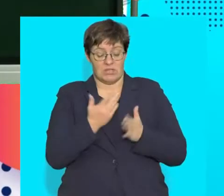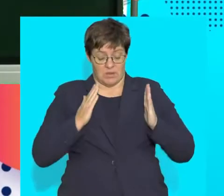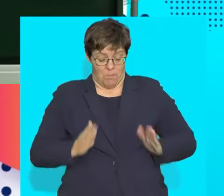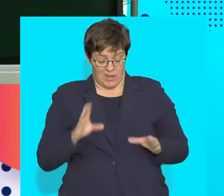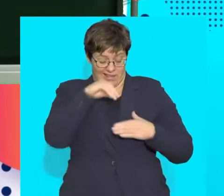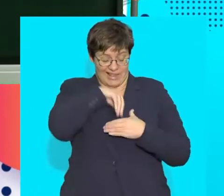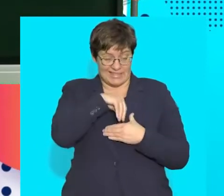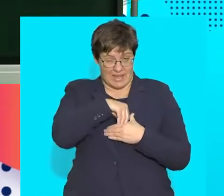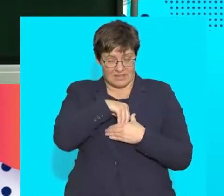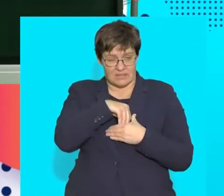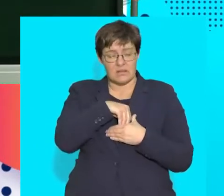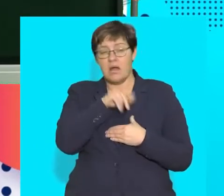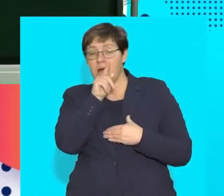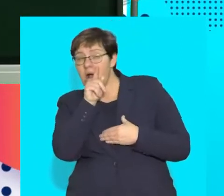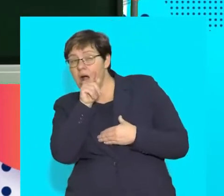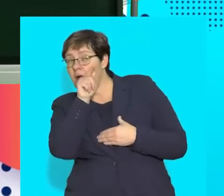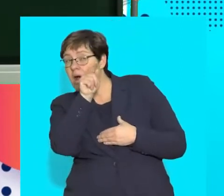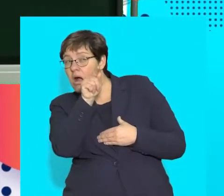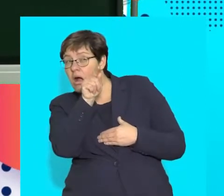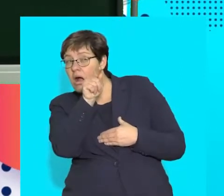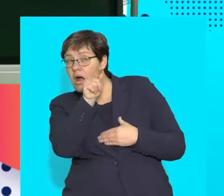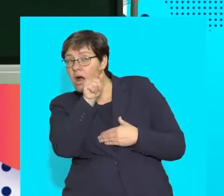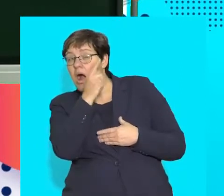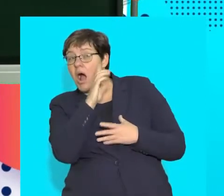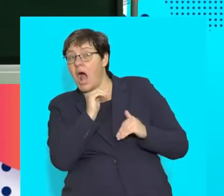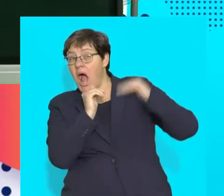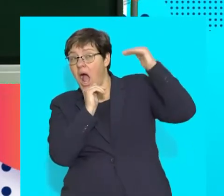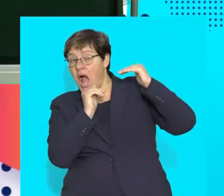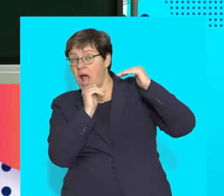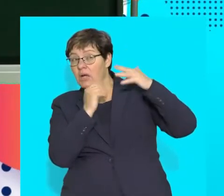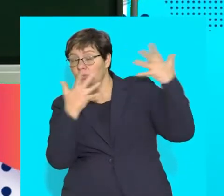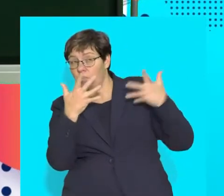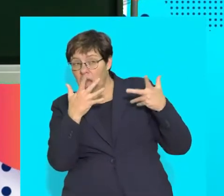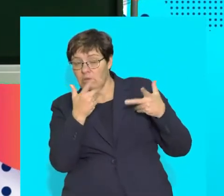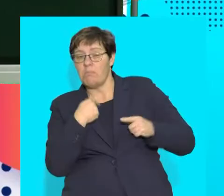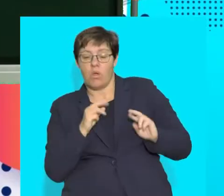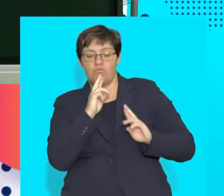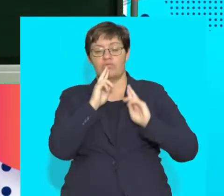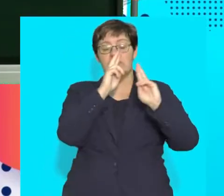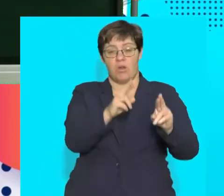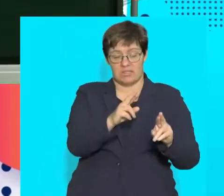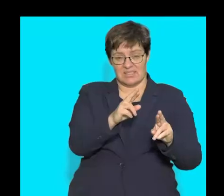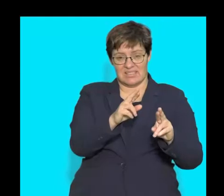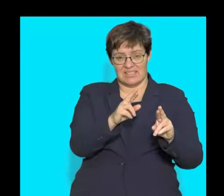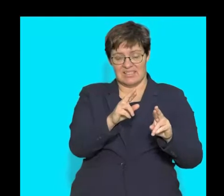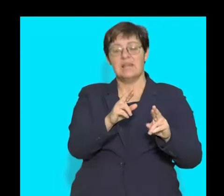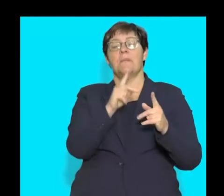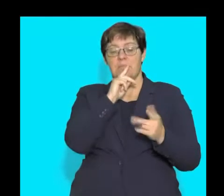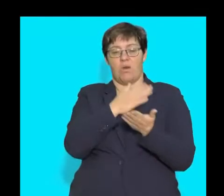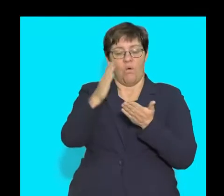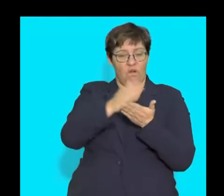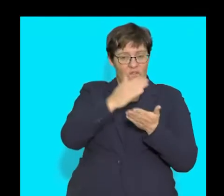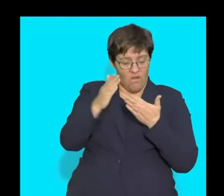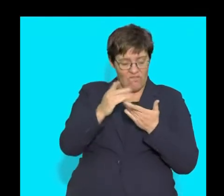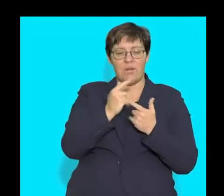that respond in an opposite manner to a change. I'll say that again. Negative